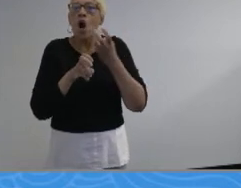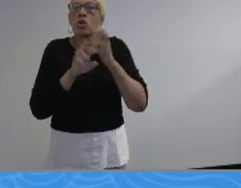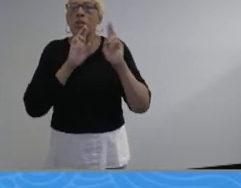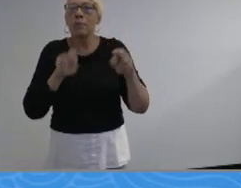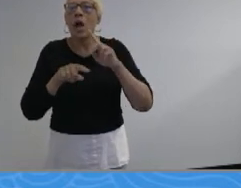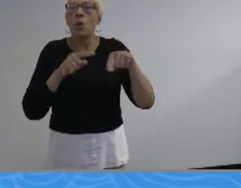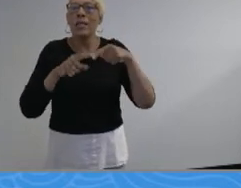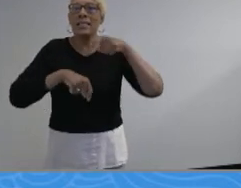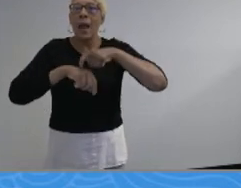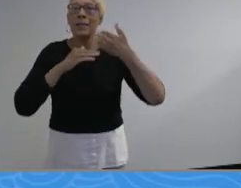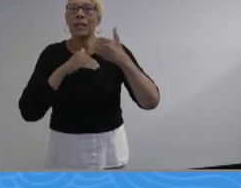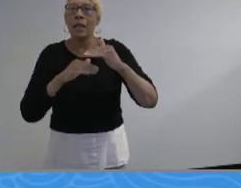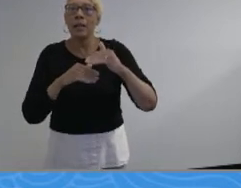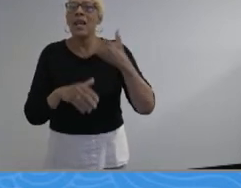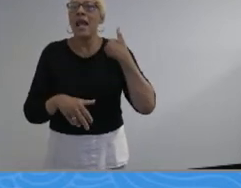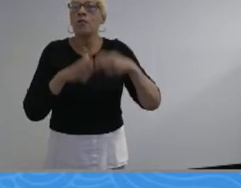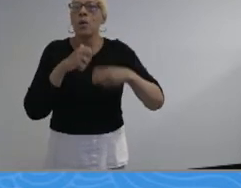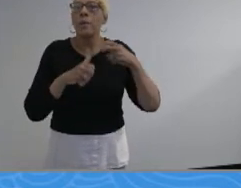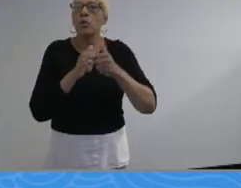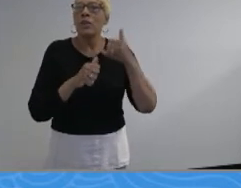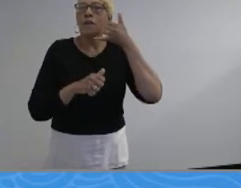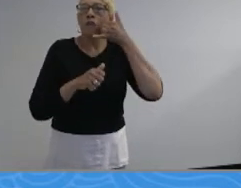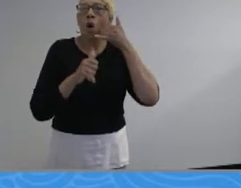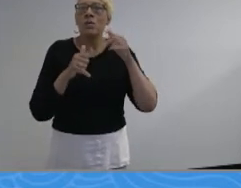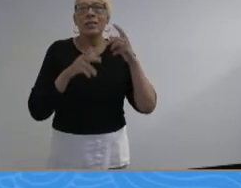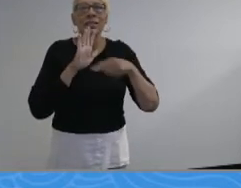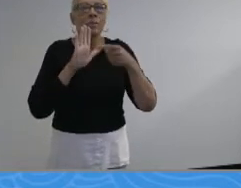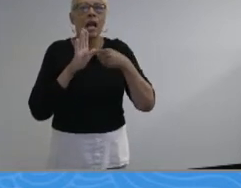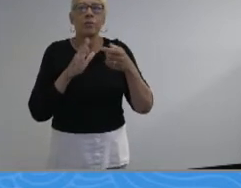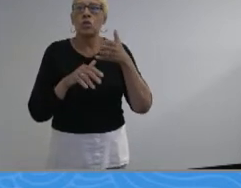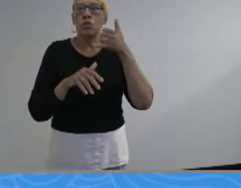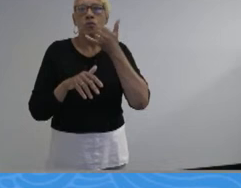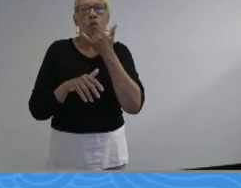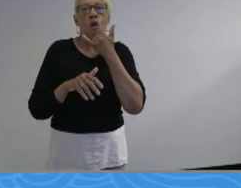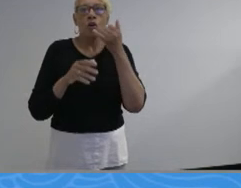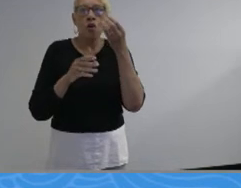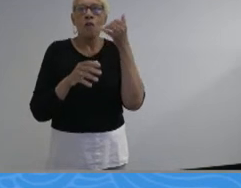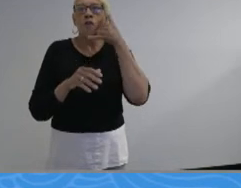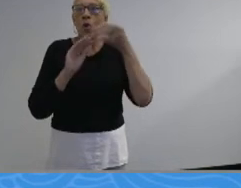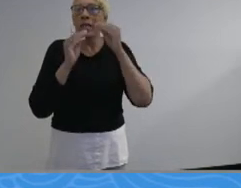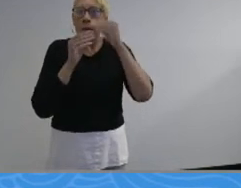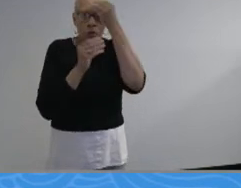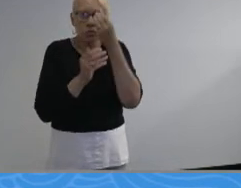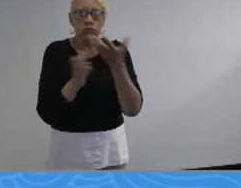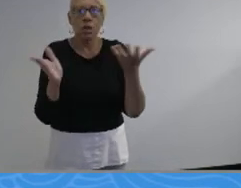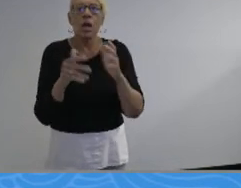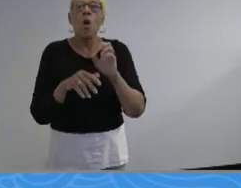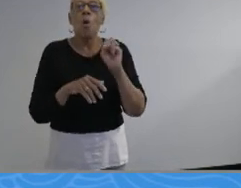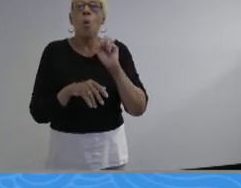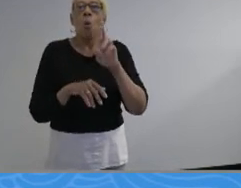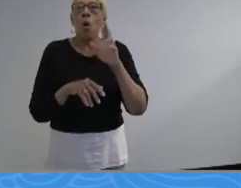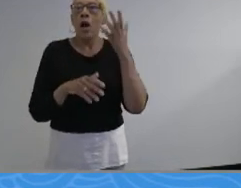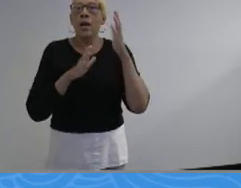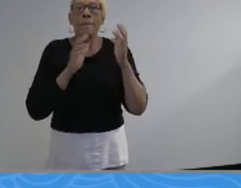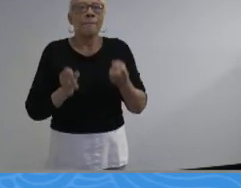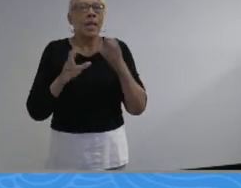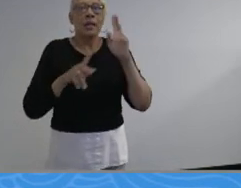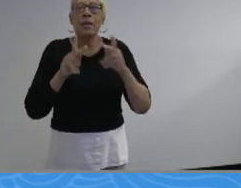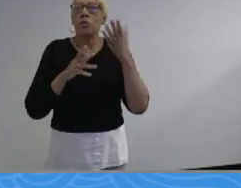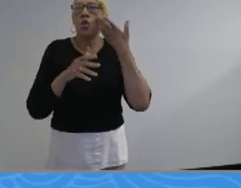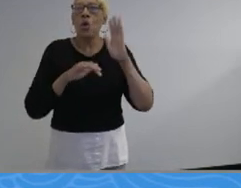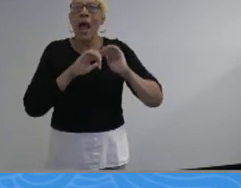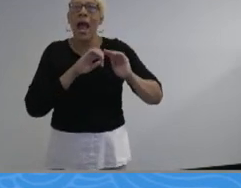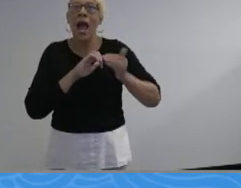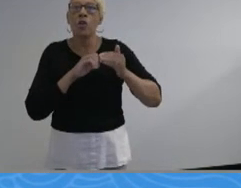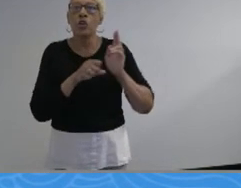There are issues with the phone line. For instance, the wrong number has been shared. Many participants do not know how to mute their phones, and this causes